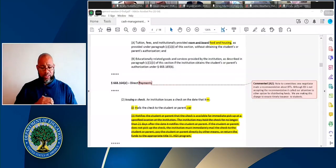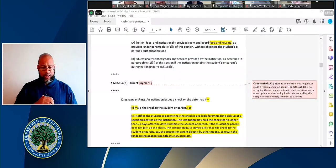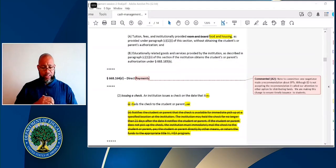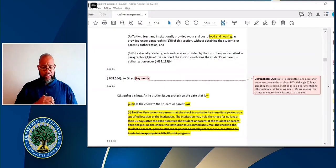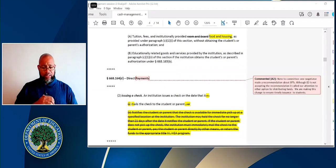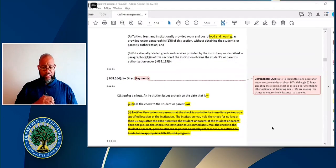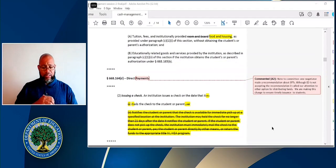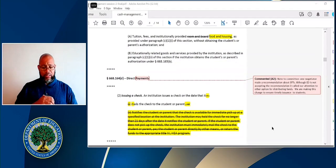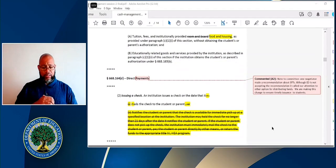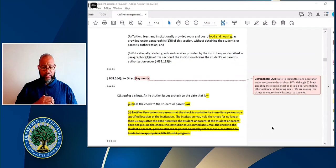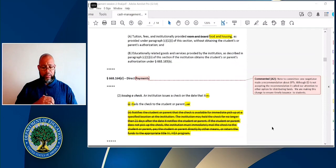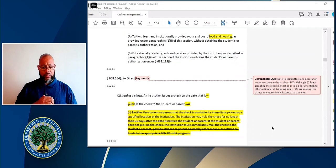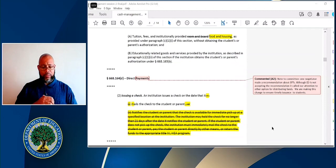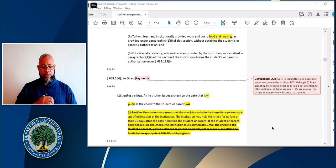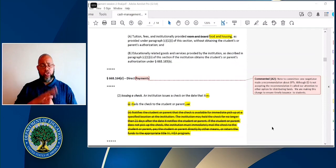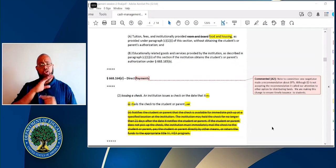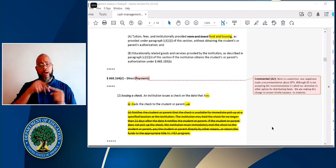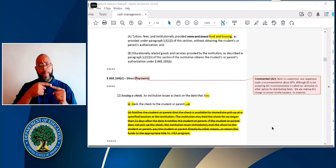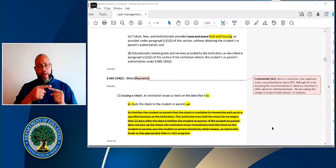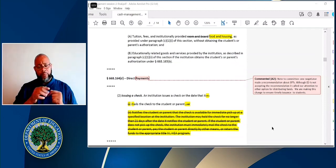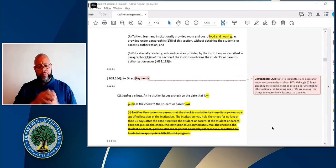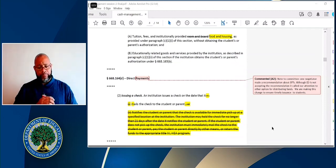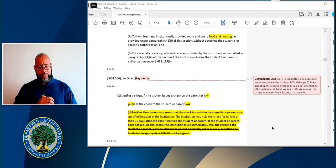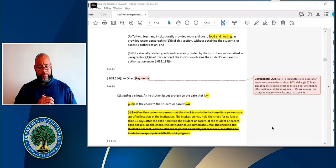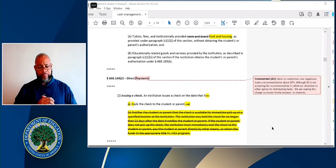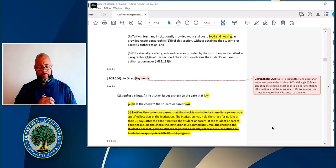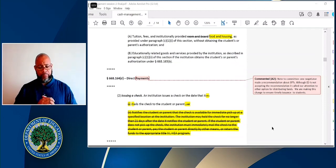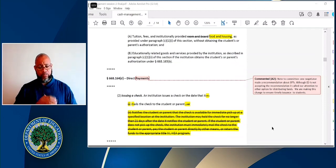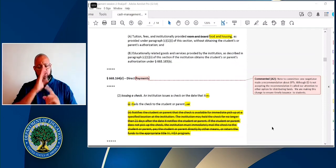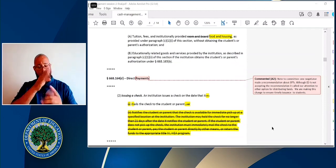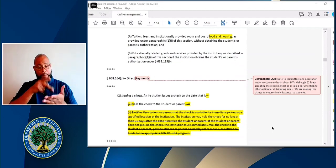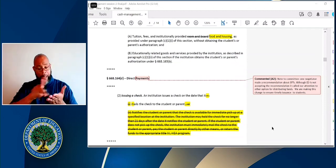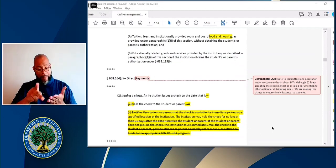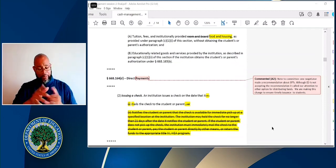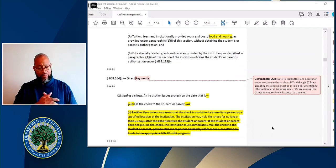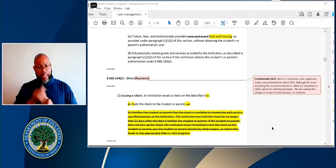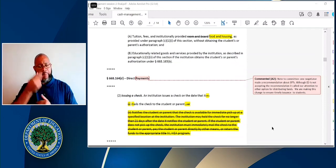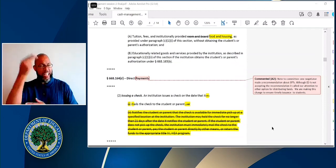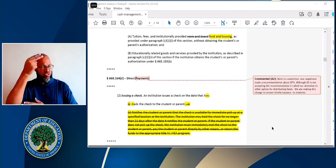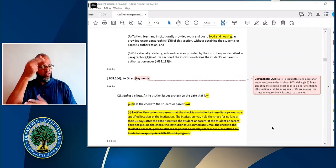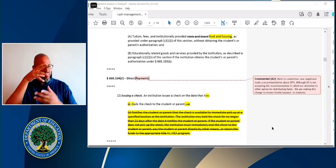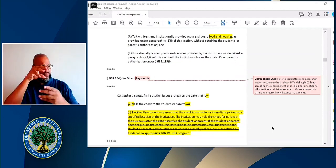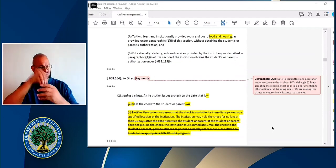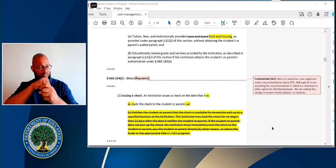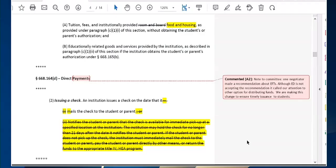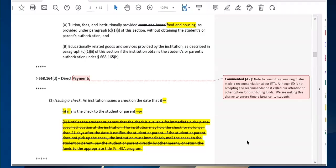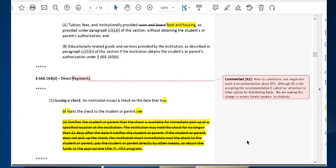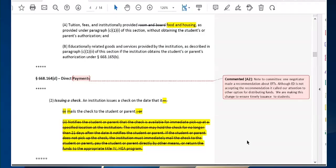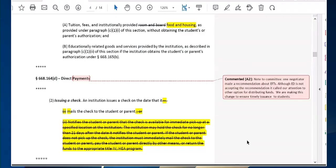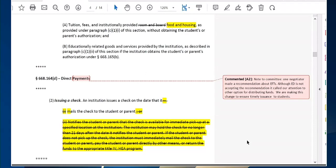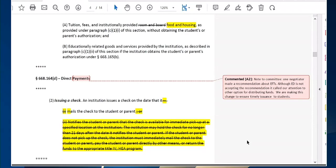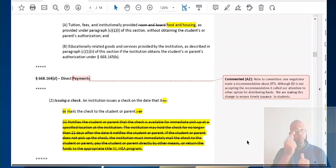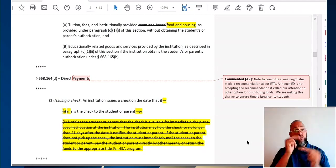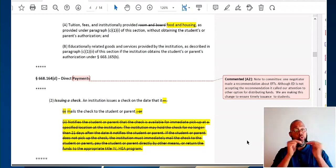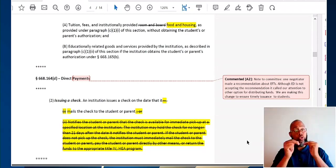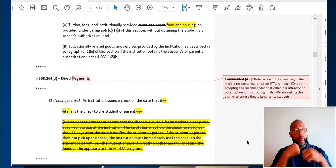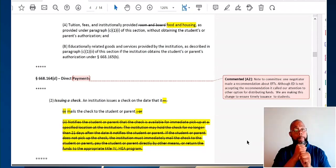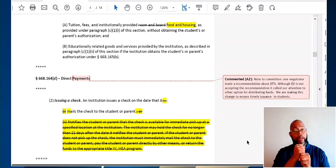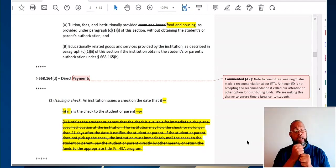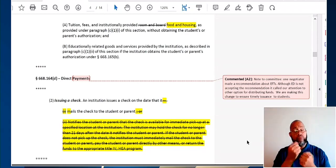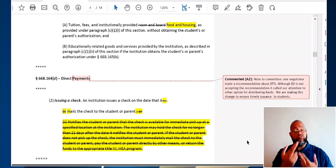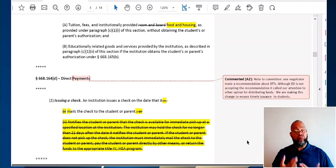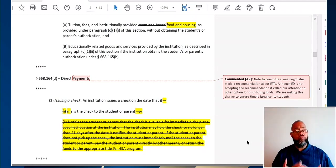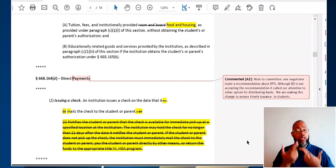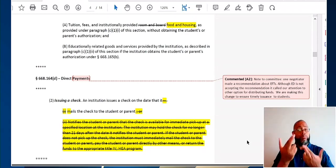we are talking about direct payments and a little bit of history here. Catching you up, one negotiator made